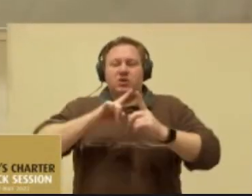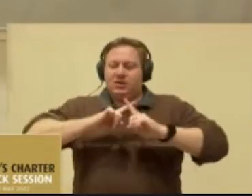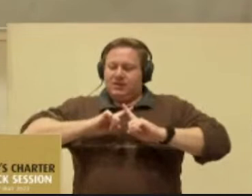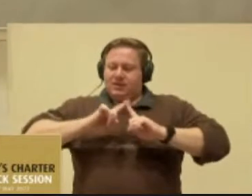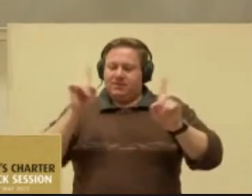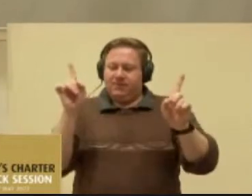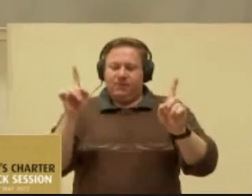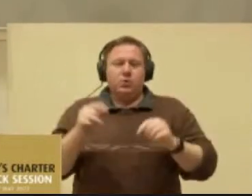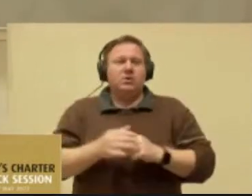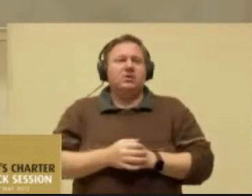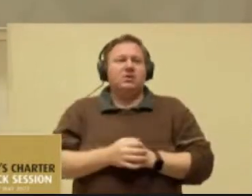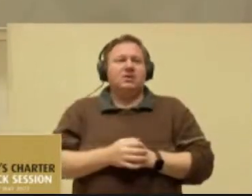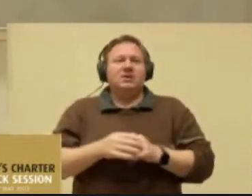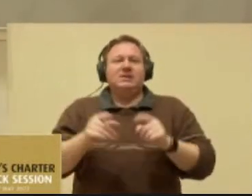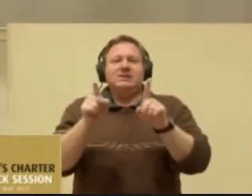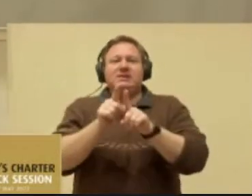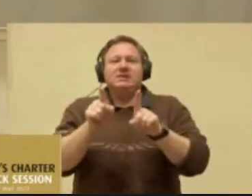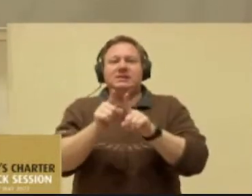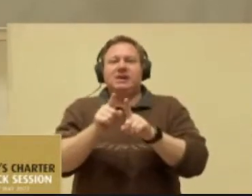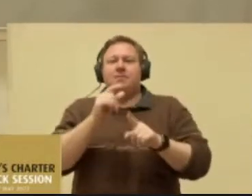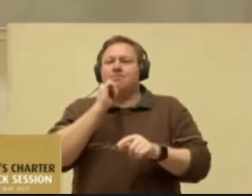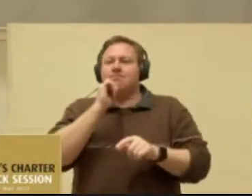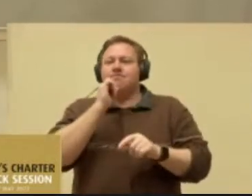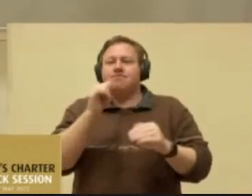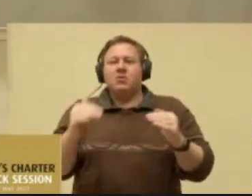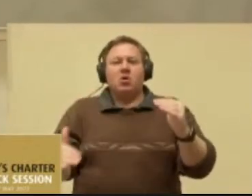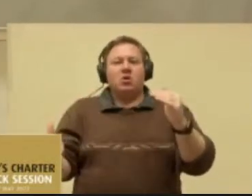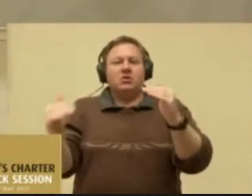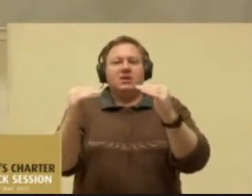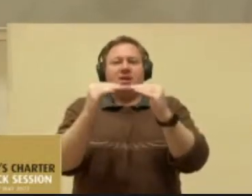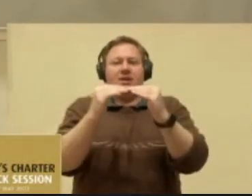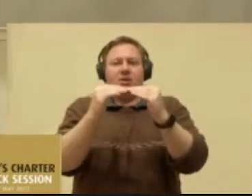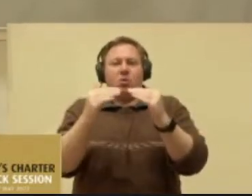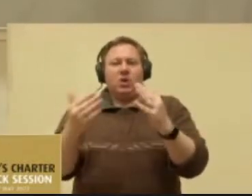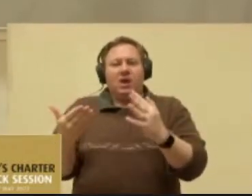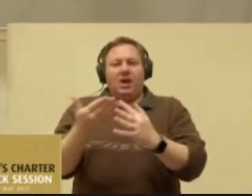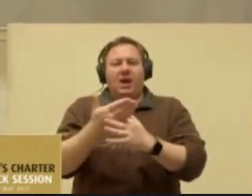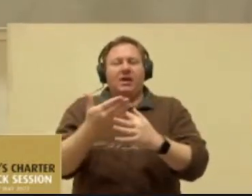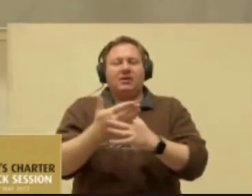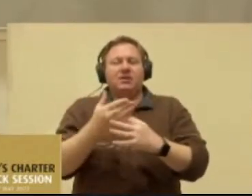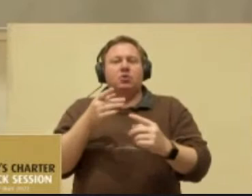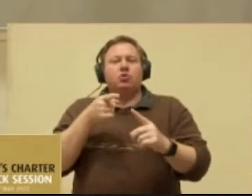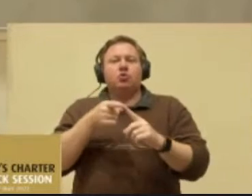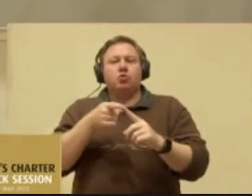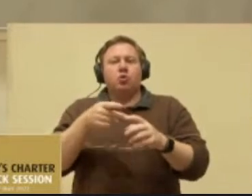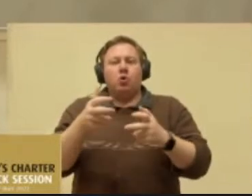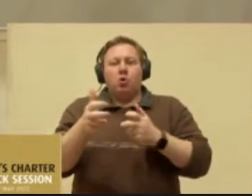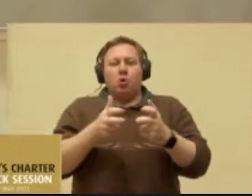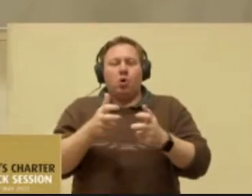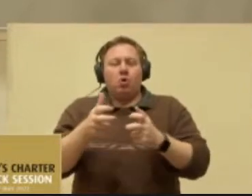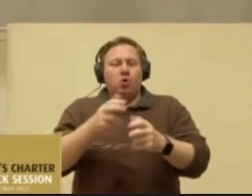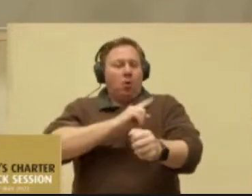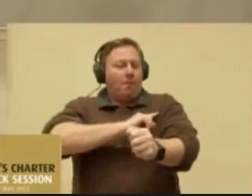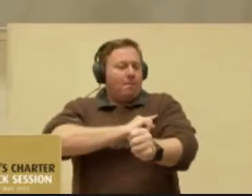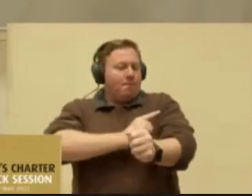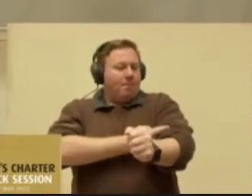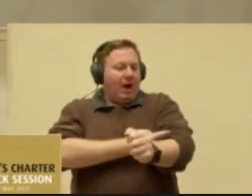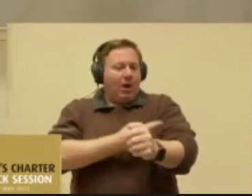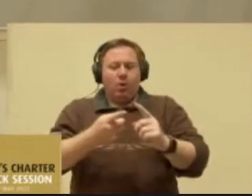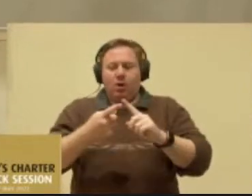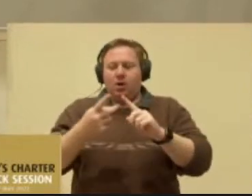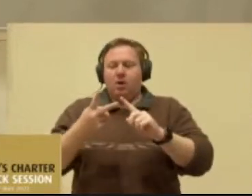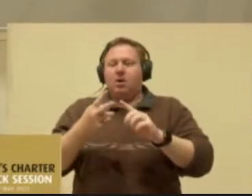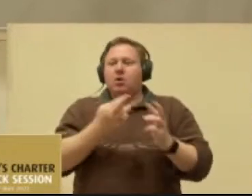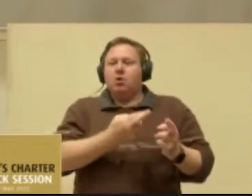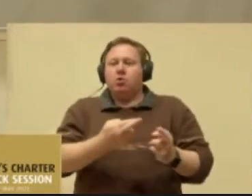including an equal access to and control over power resources human